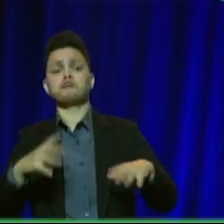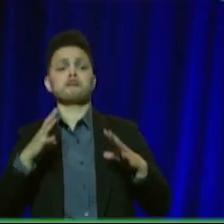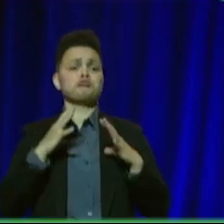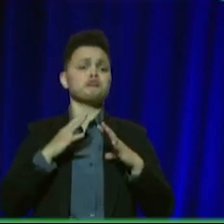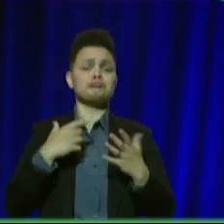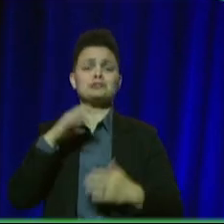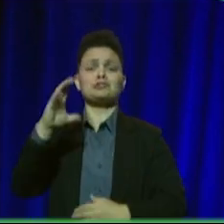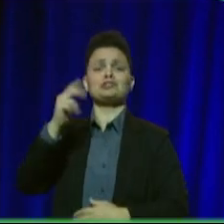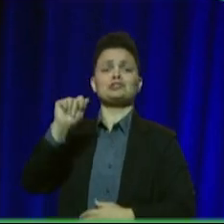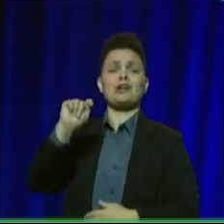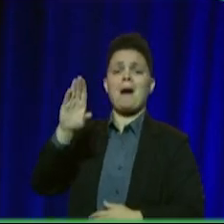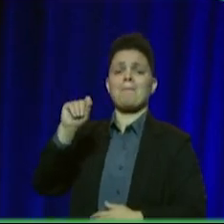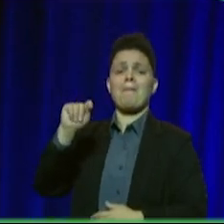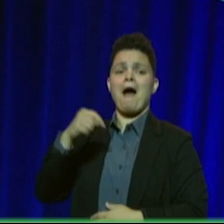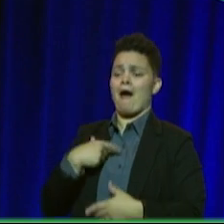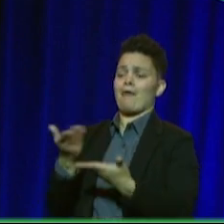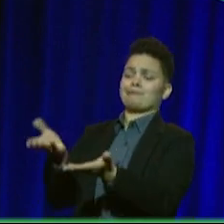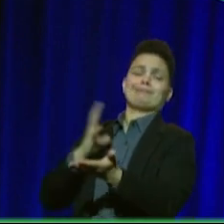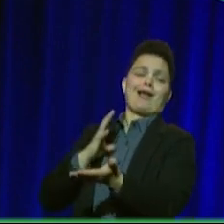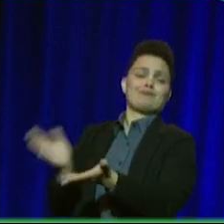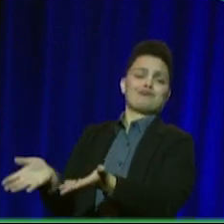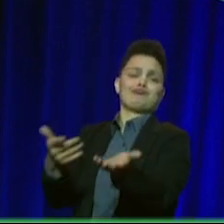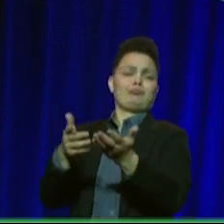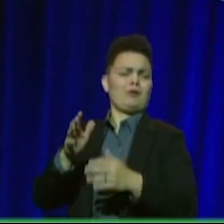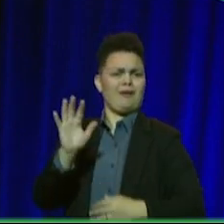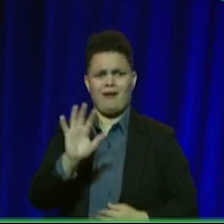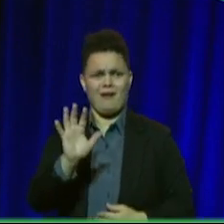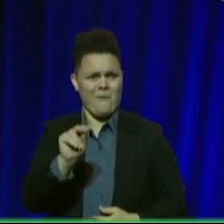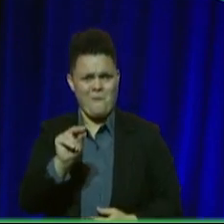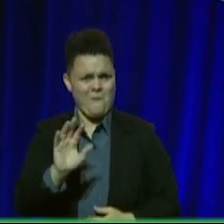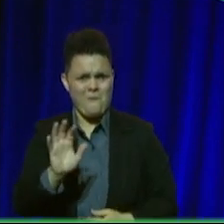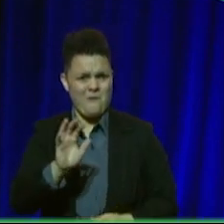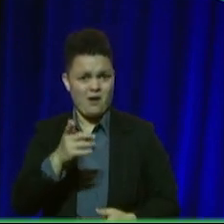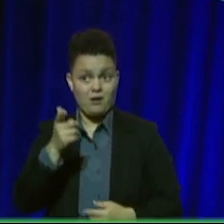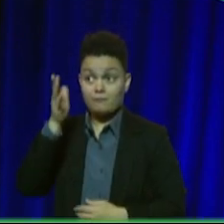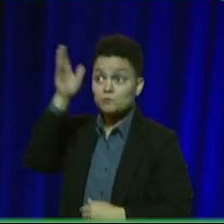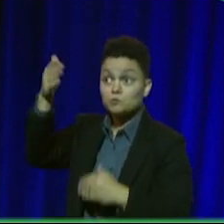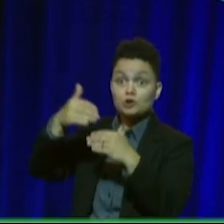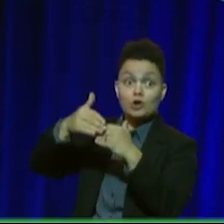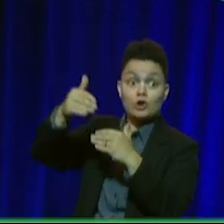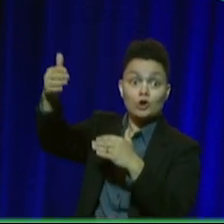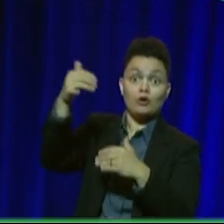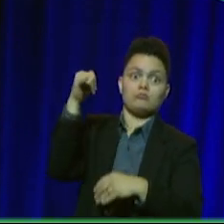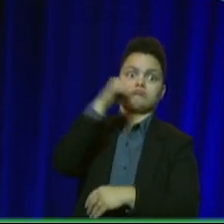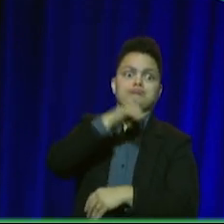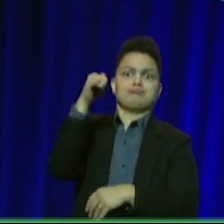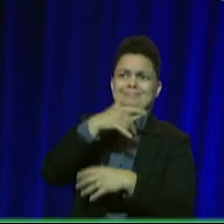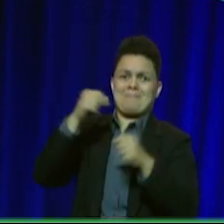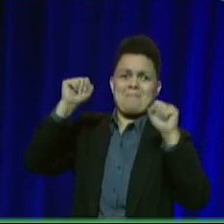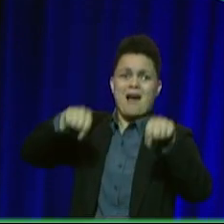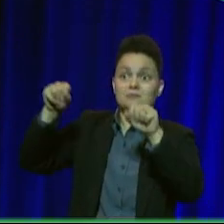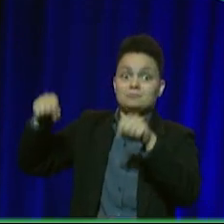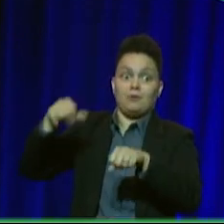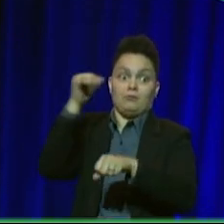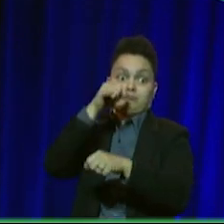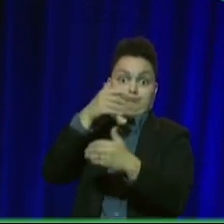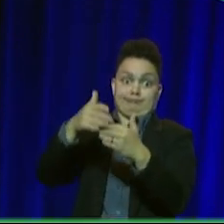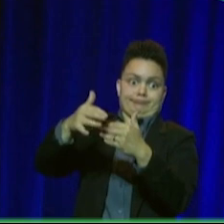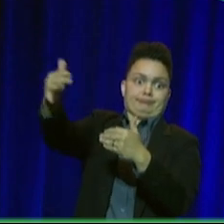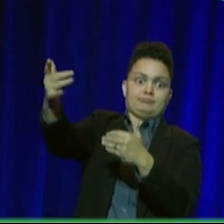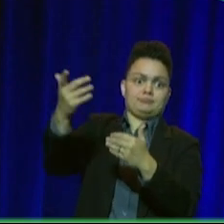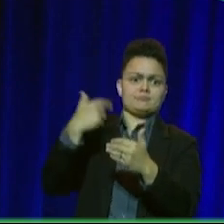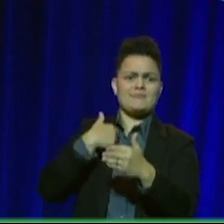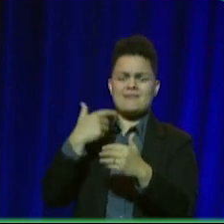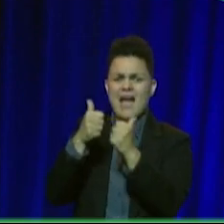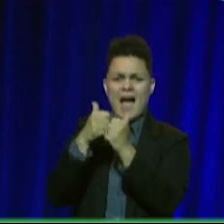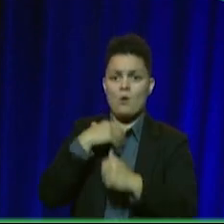AI. The opportunity is much larger. We can embed this directly into the coding environment for developers